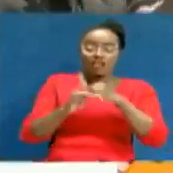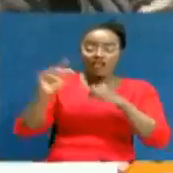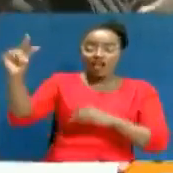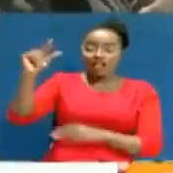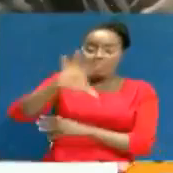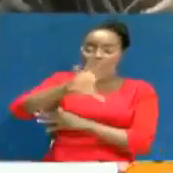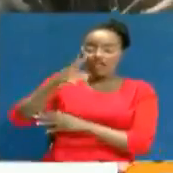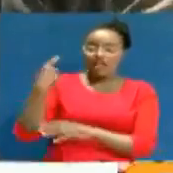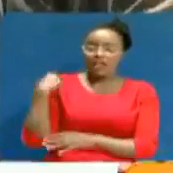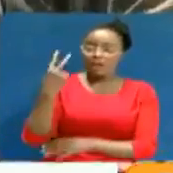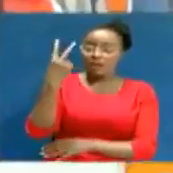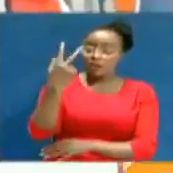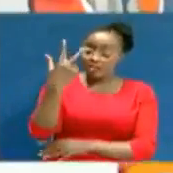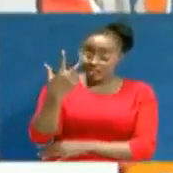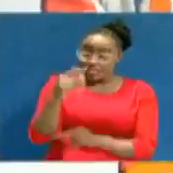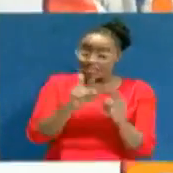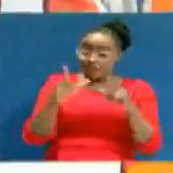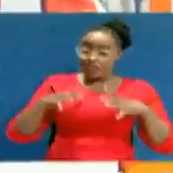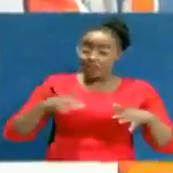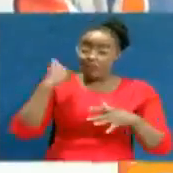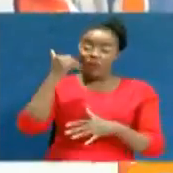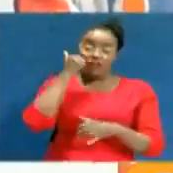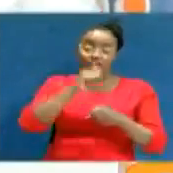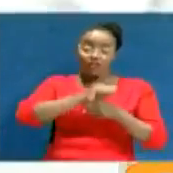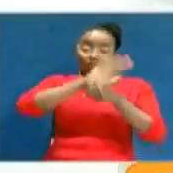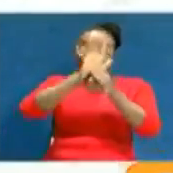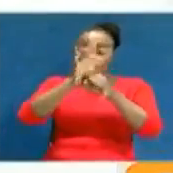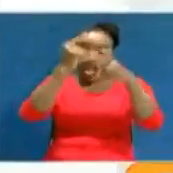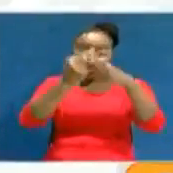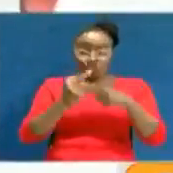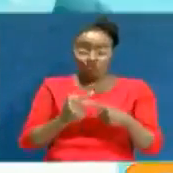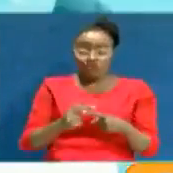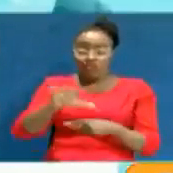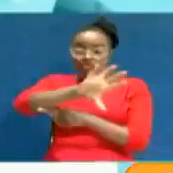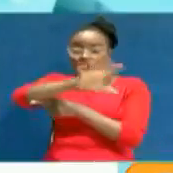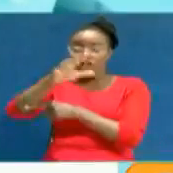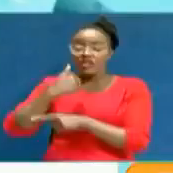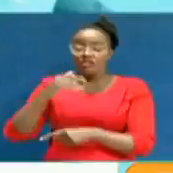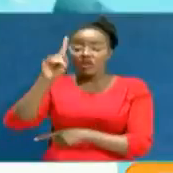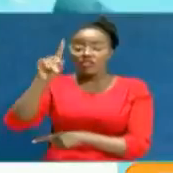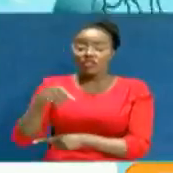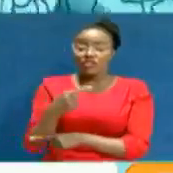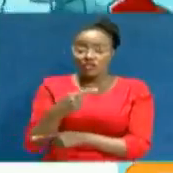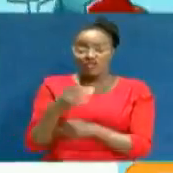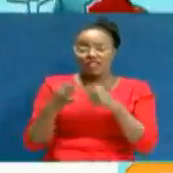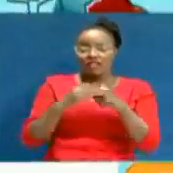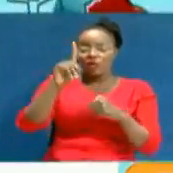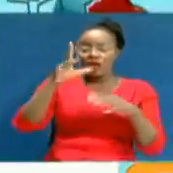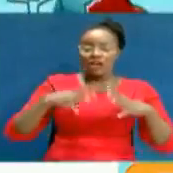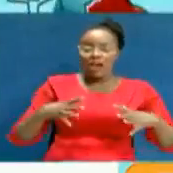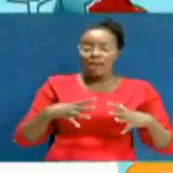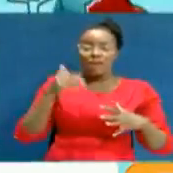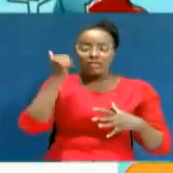Garissa County ranks 23rd in number of infections across the country. The county has recorded 1,081 positive